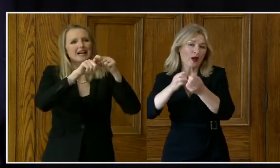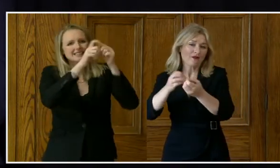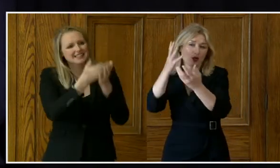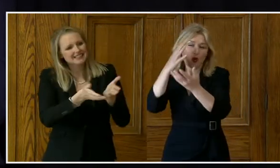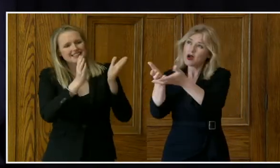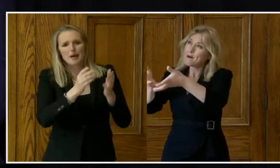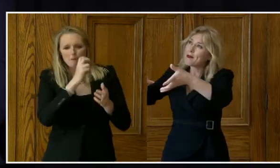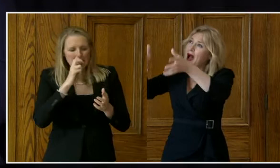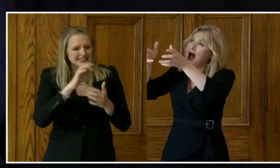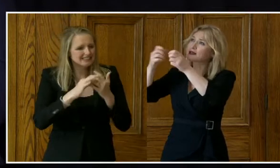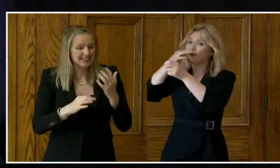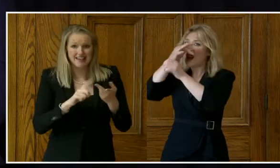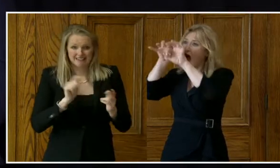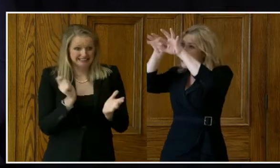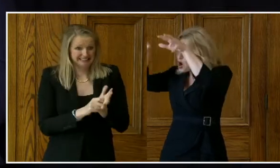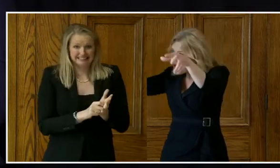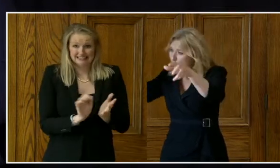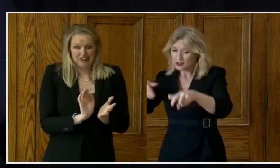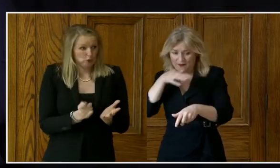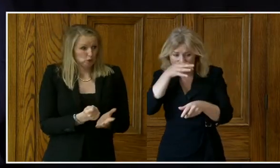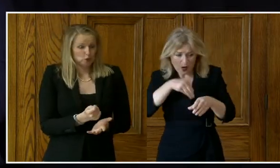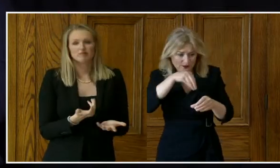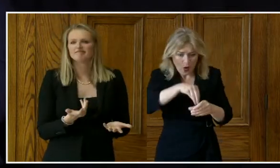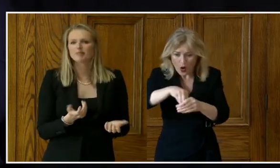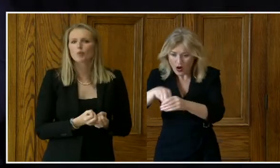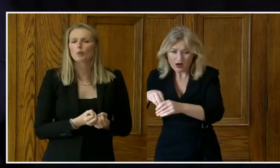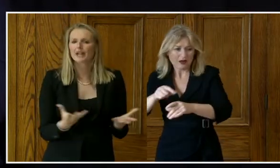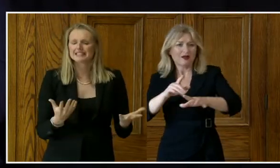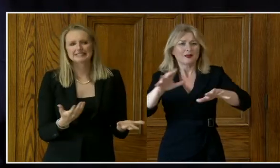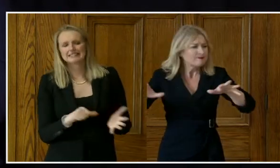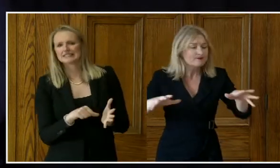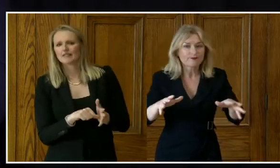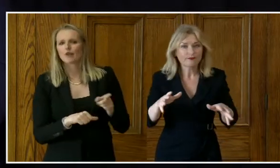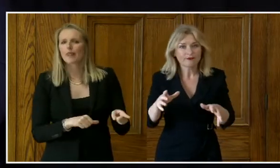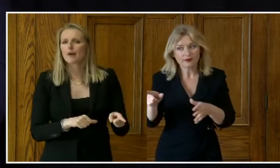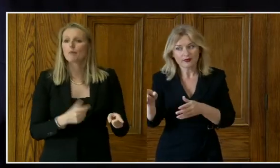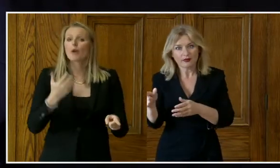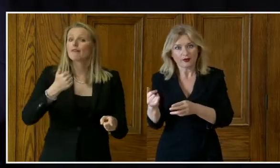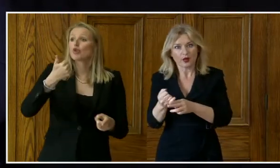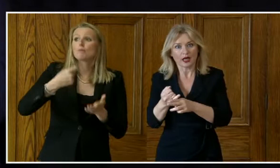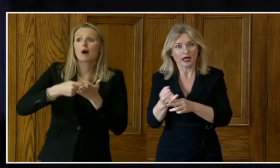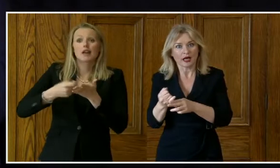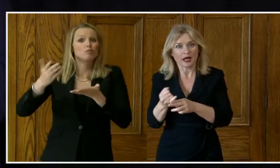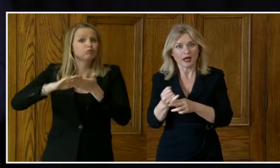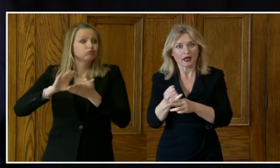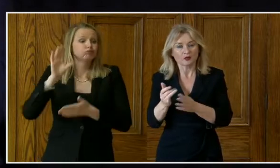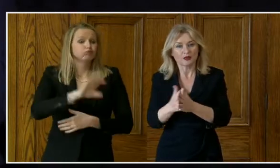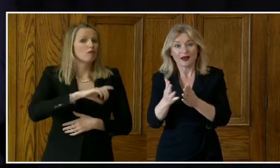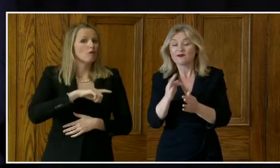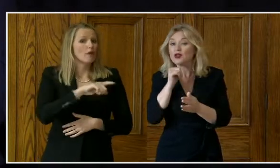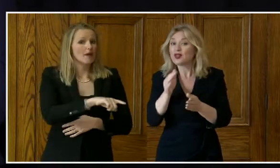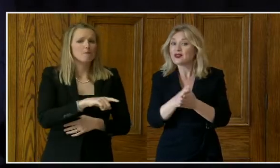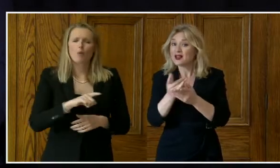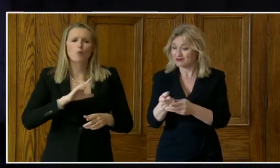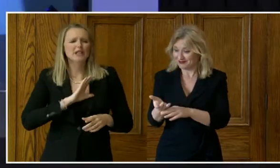there, if they're not sold very soon, then that'll create a real problem and be an additional cost for the executives that we don't really need to